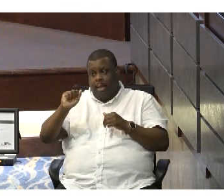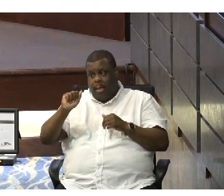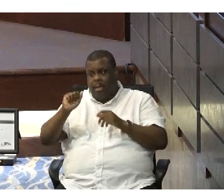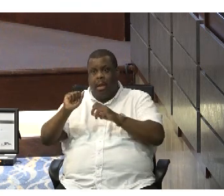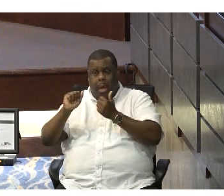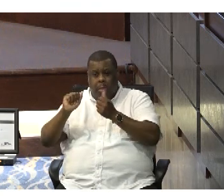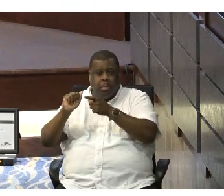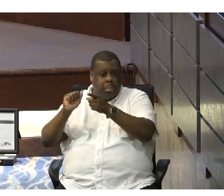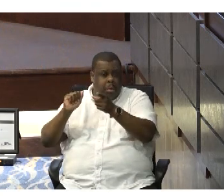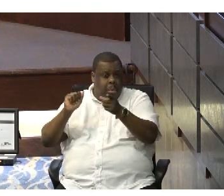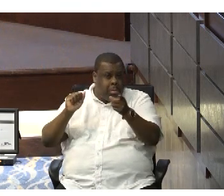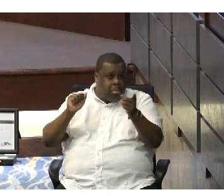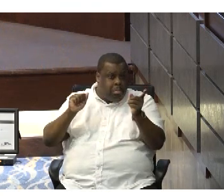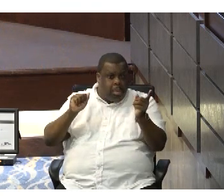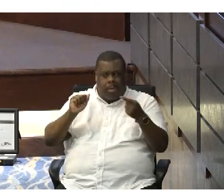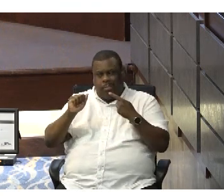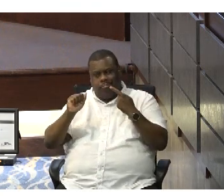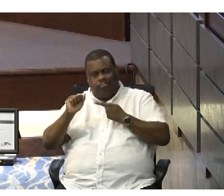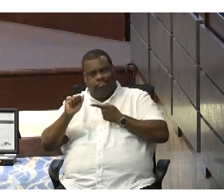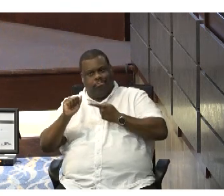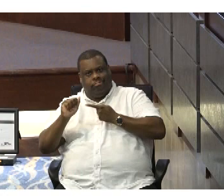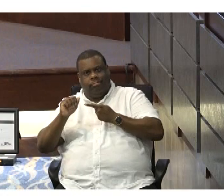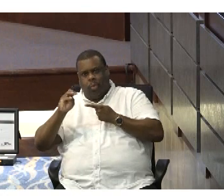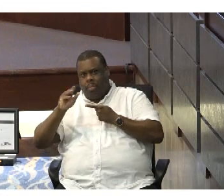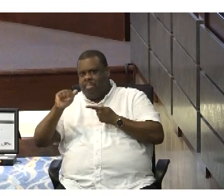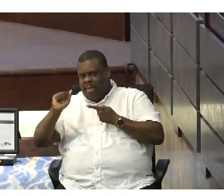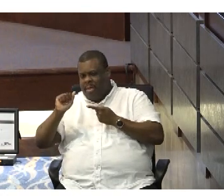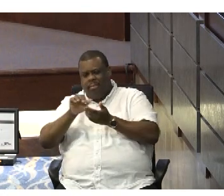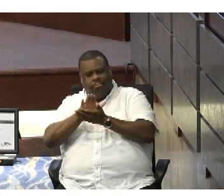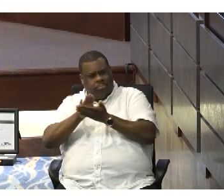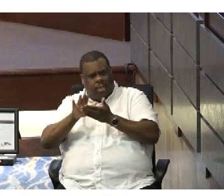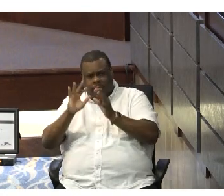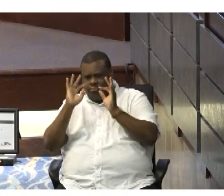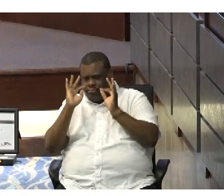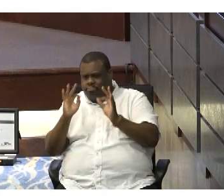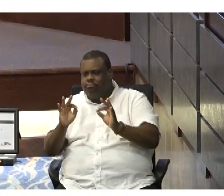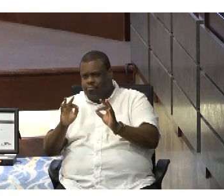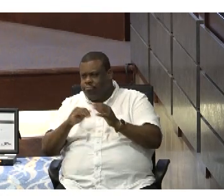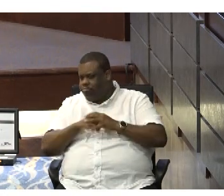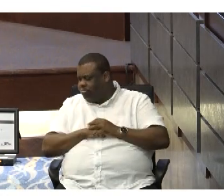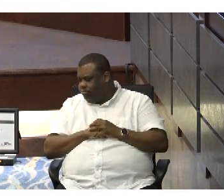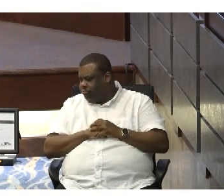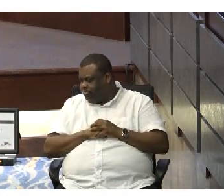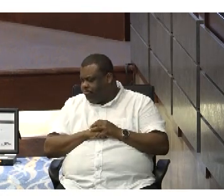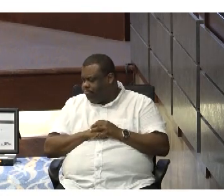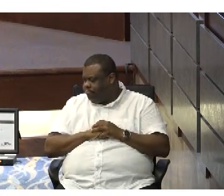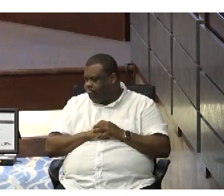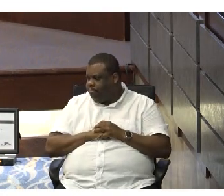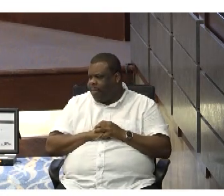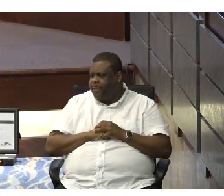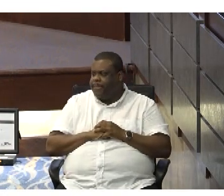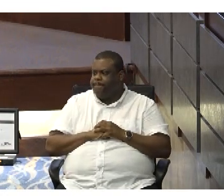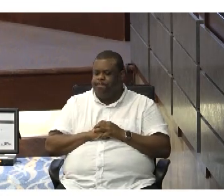cost analysis, and prepare materials that could then be presented to the wider